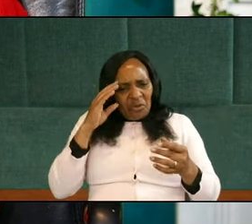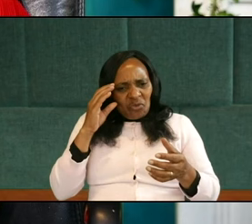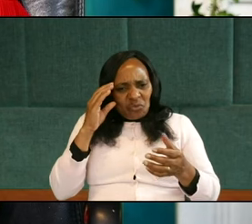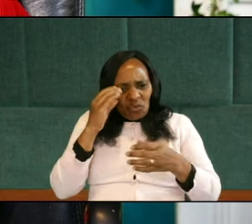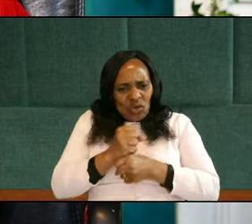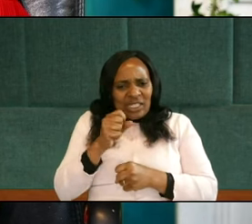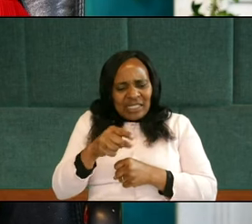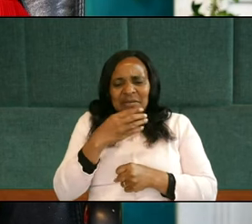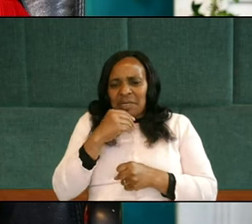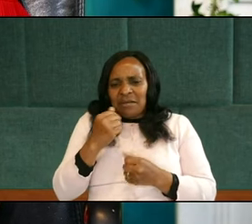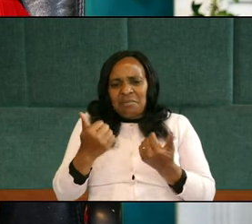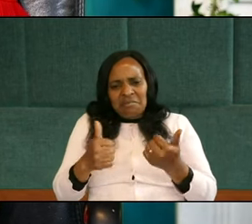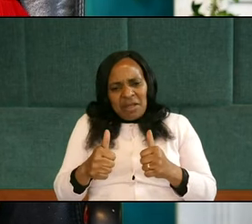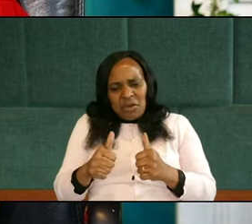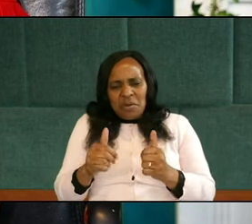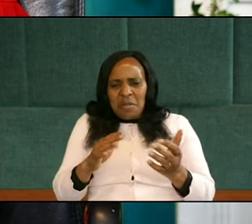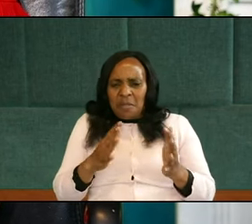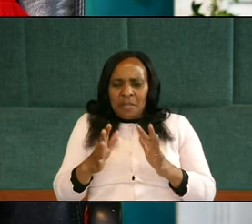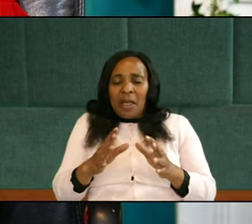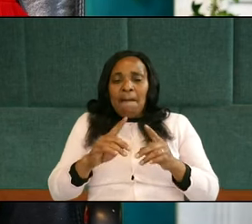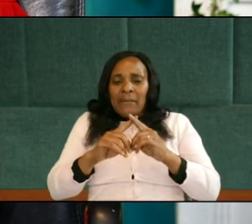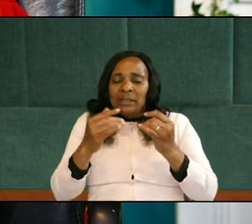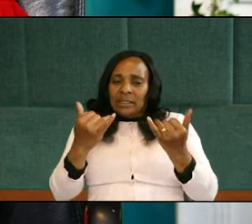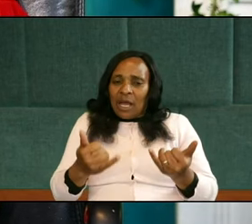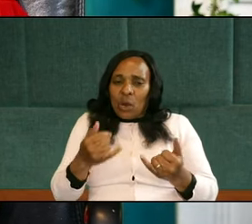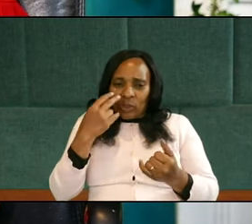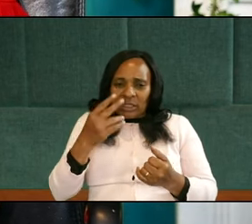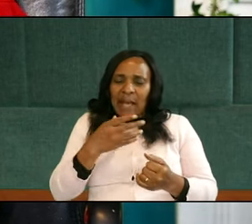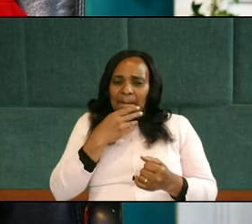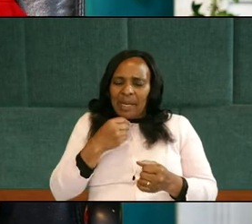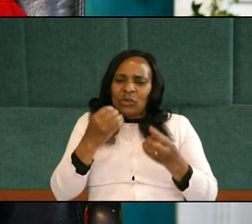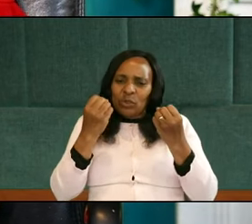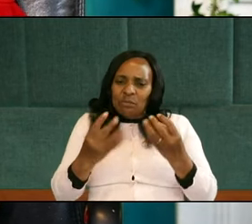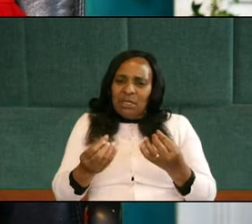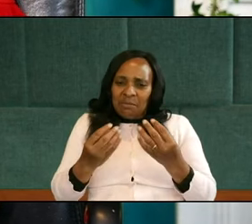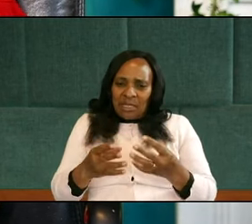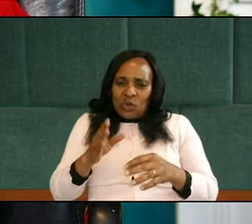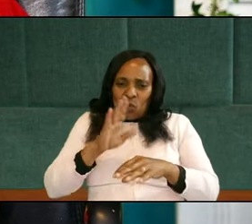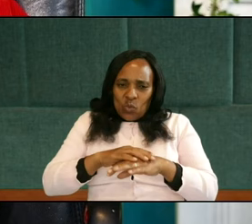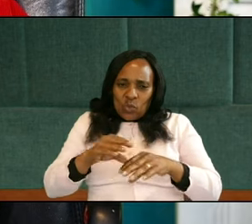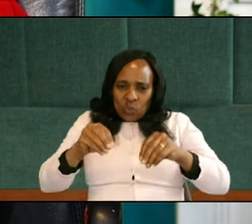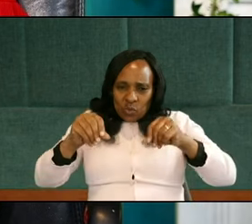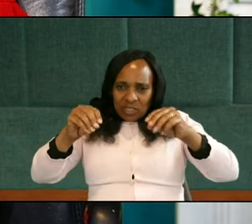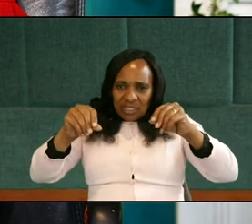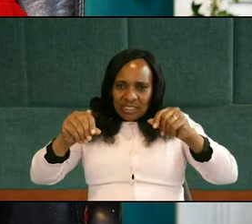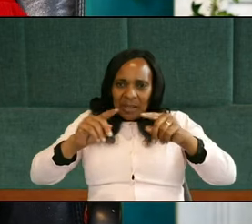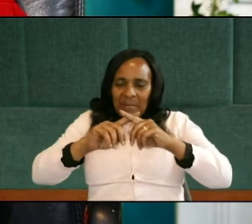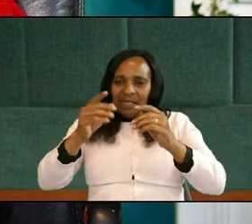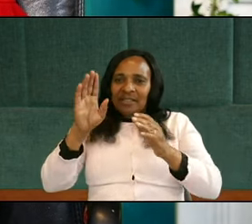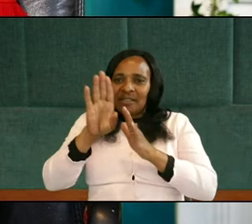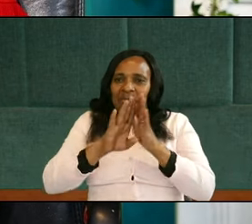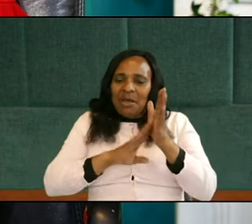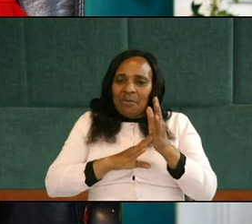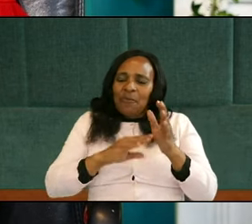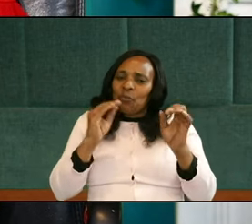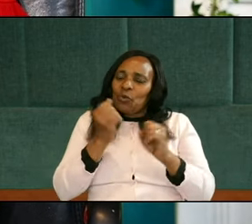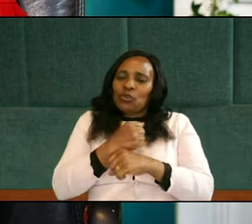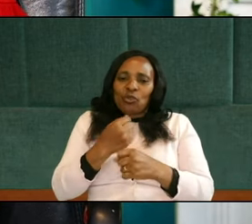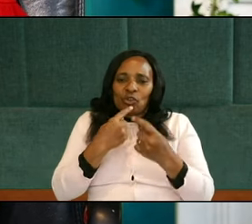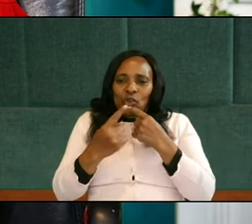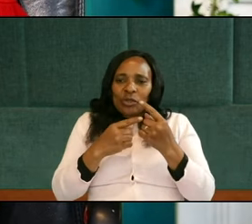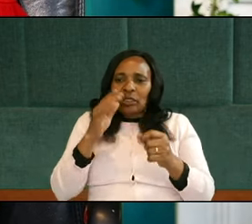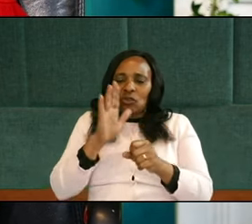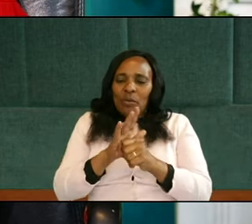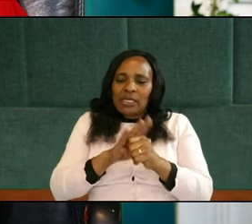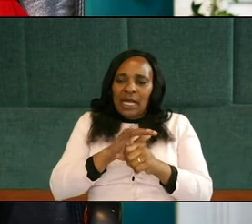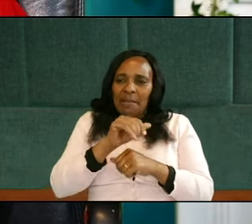that, yes, we see him as a man with so many good qualities, but the Bible really doesn't talk so much about